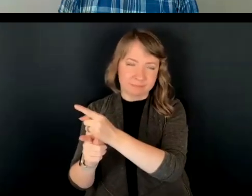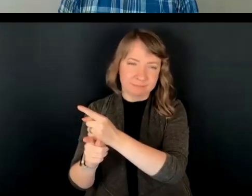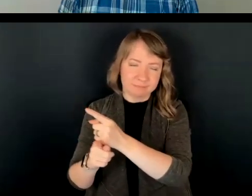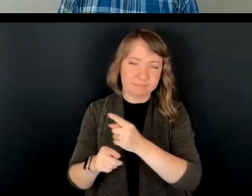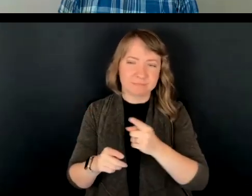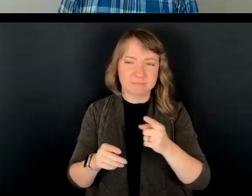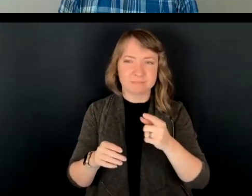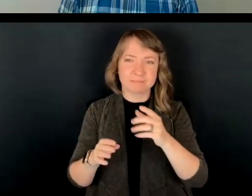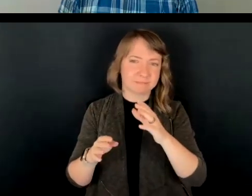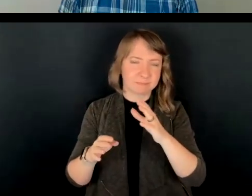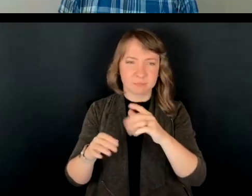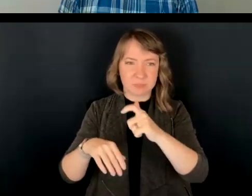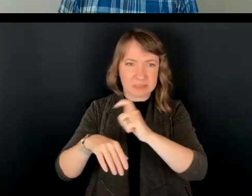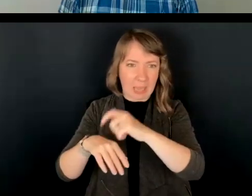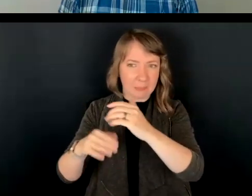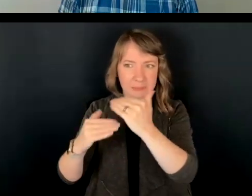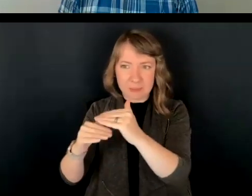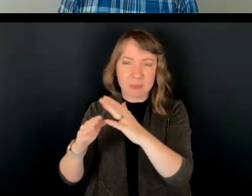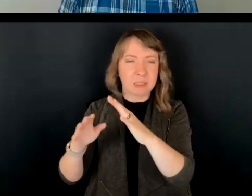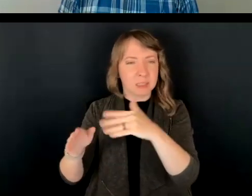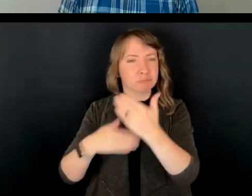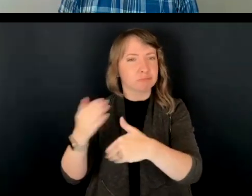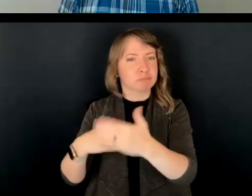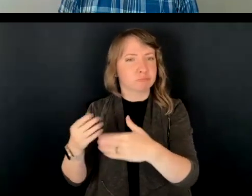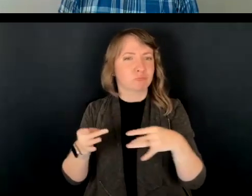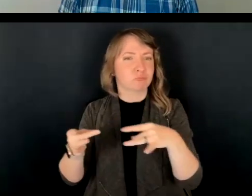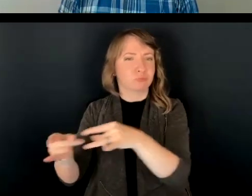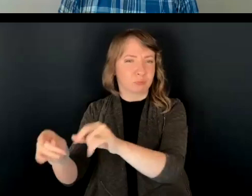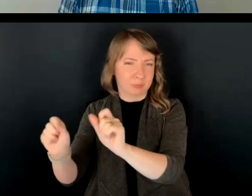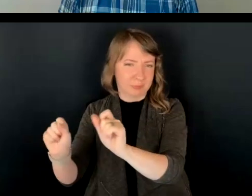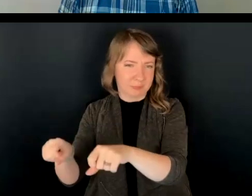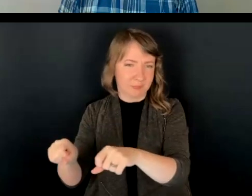be another new program too. So if,